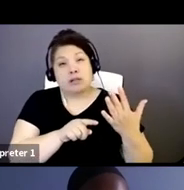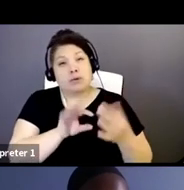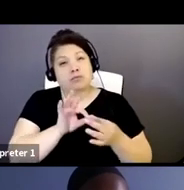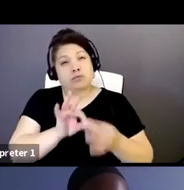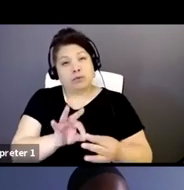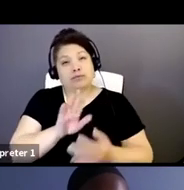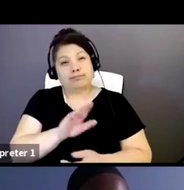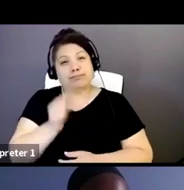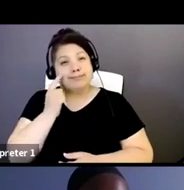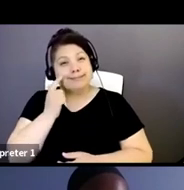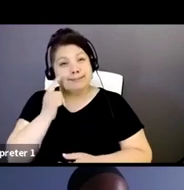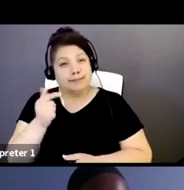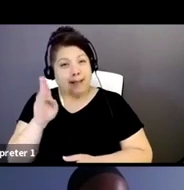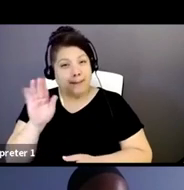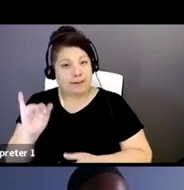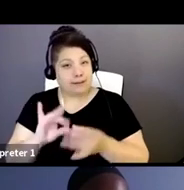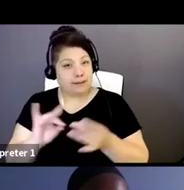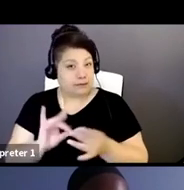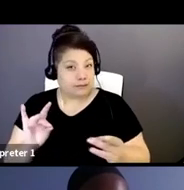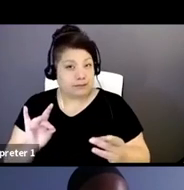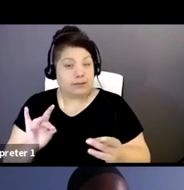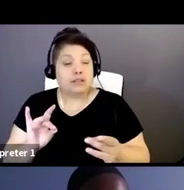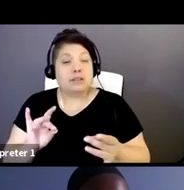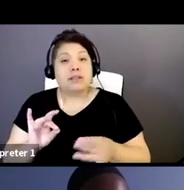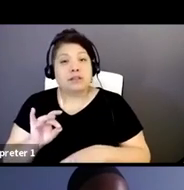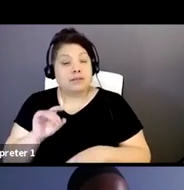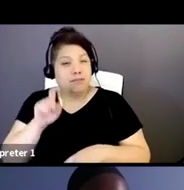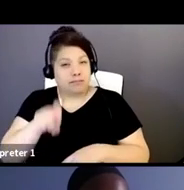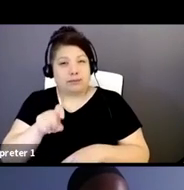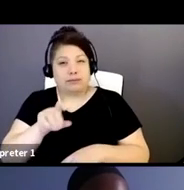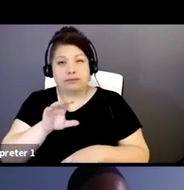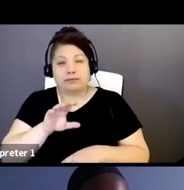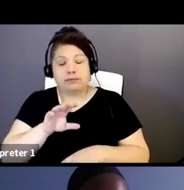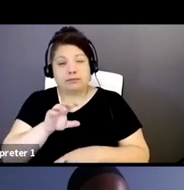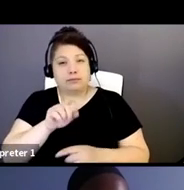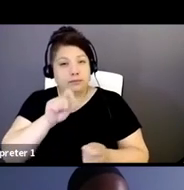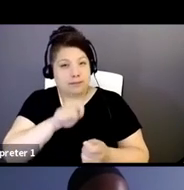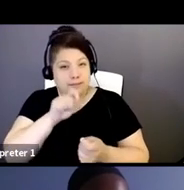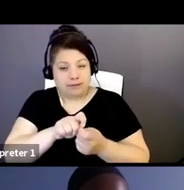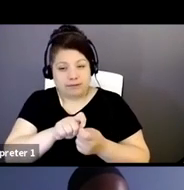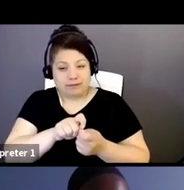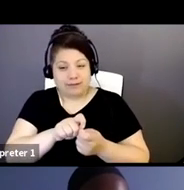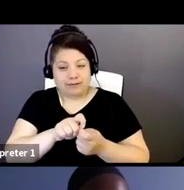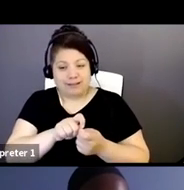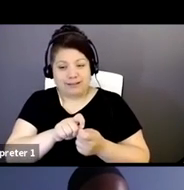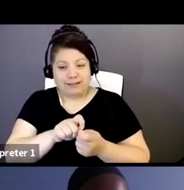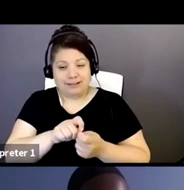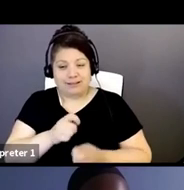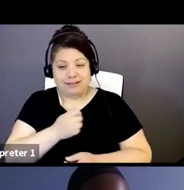was sharing. That has to be specific from my perspective. Sorry, Kaylee, if you're in this.